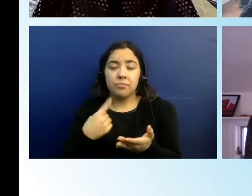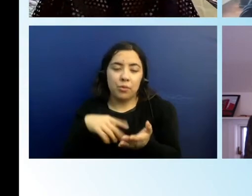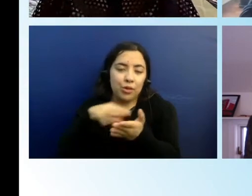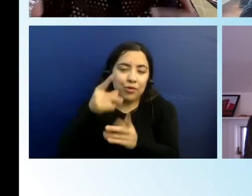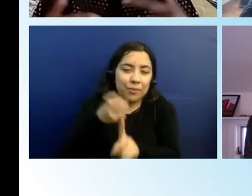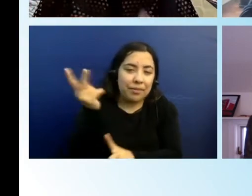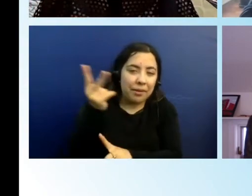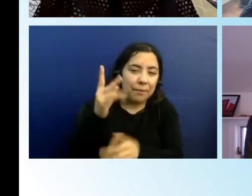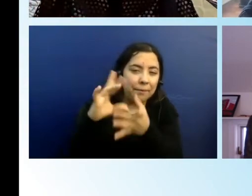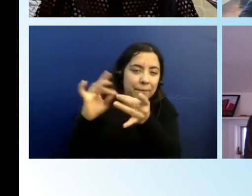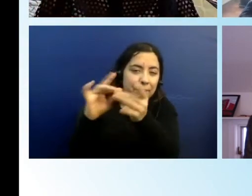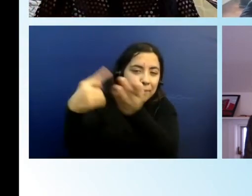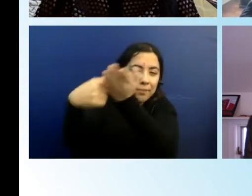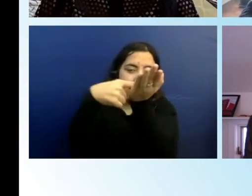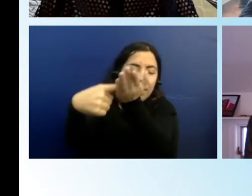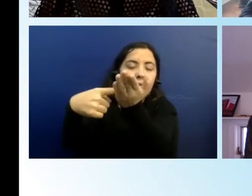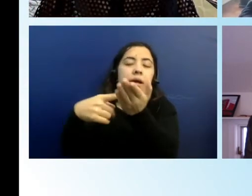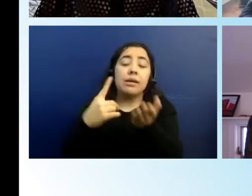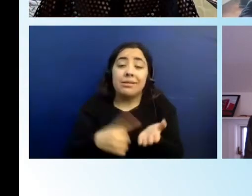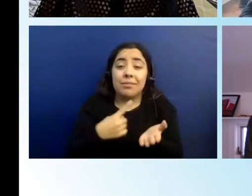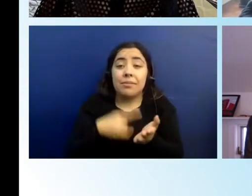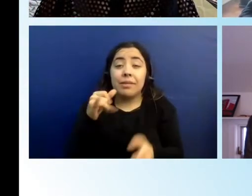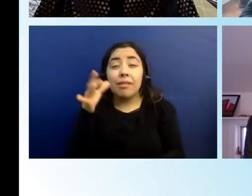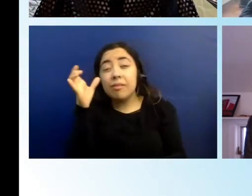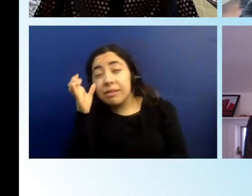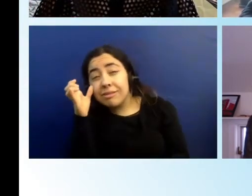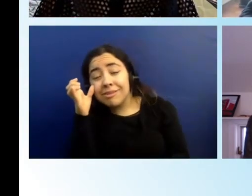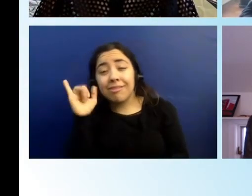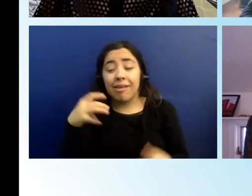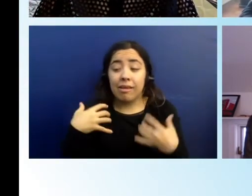well. It has to be part of the process.